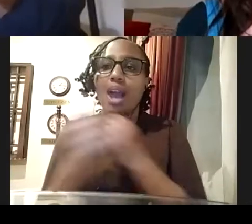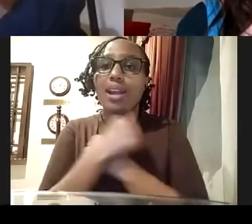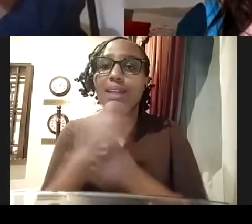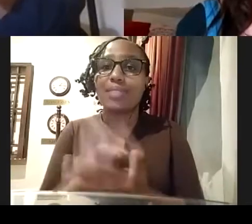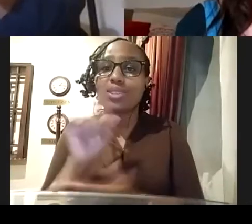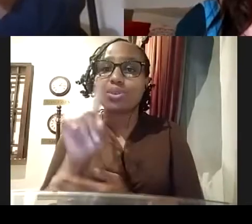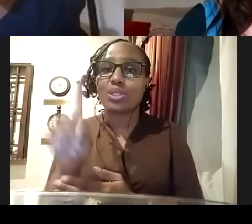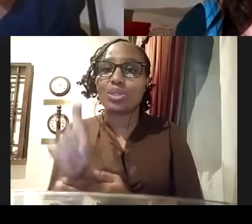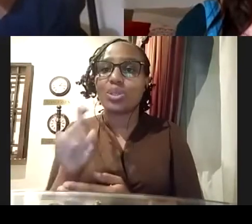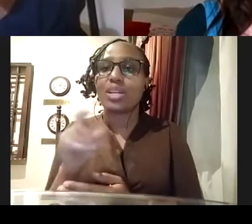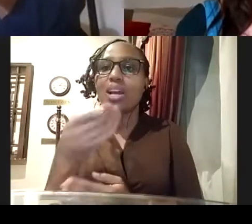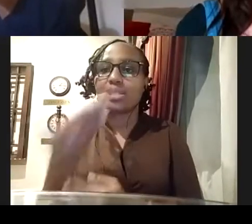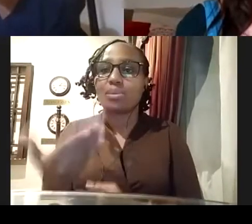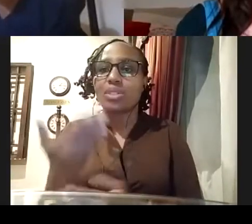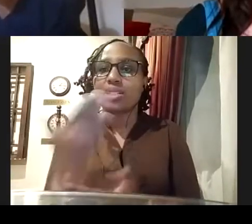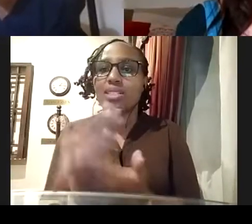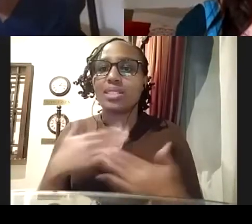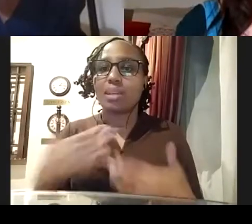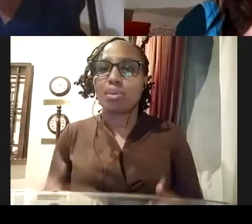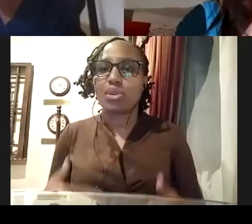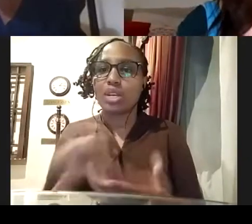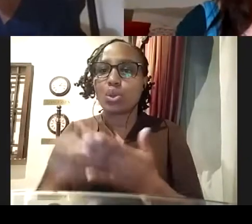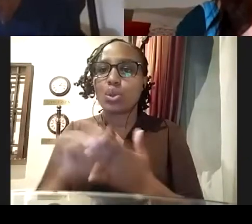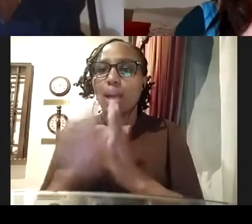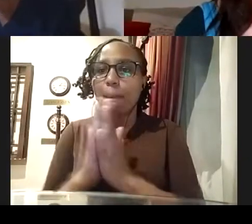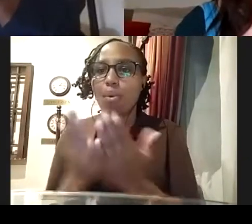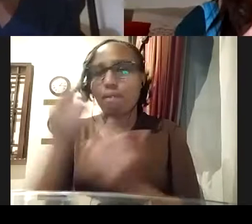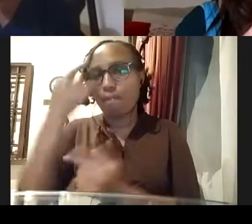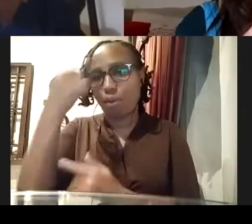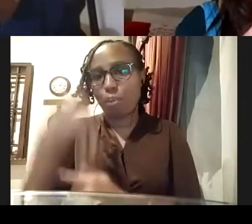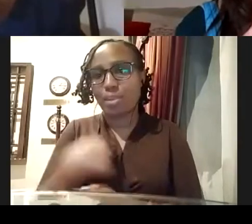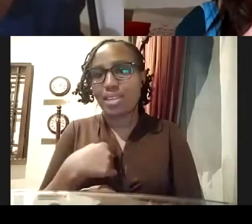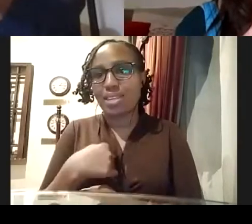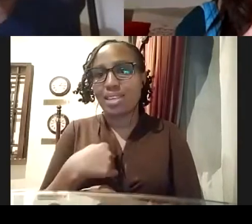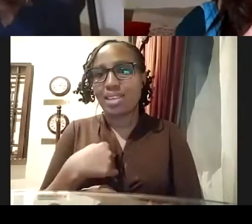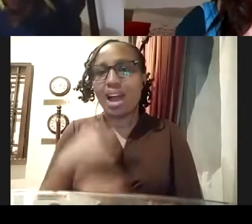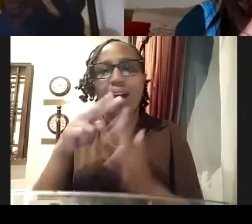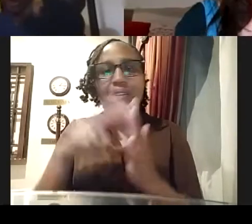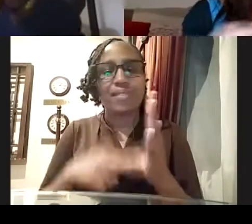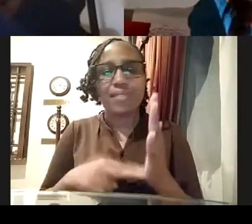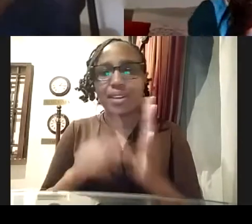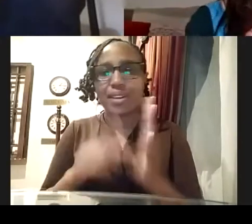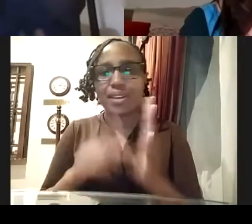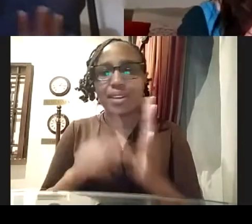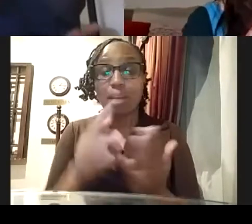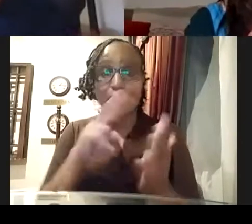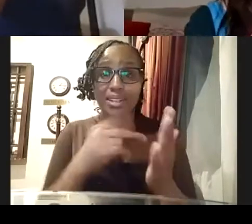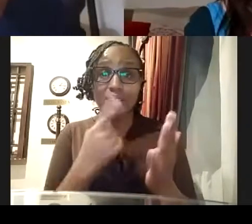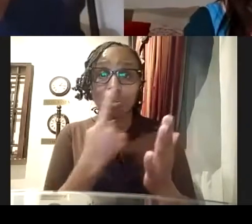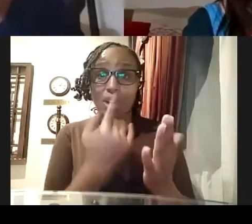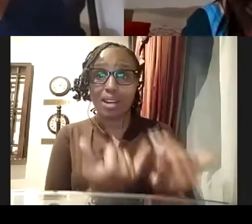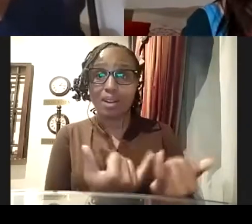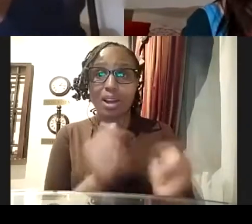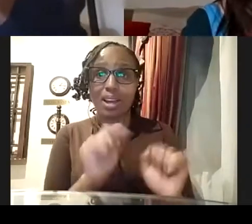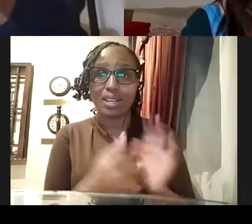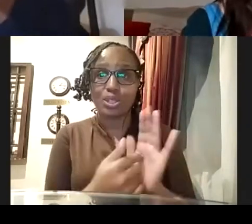I love that response. Somebody wrote a book for me, and I've read books that have made me feel that. I'm actually reading one now that I will show you, but it's probably